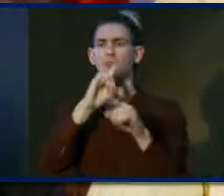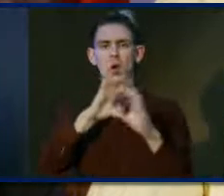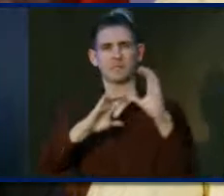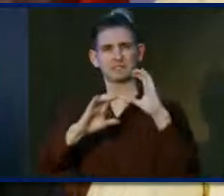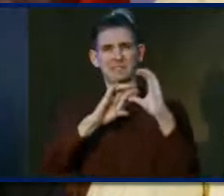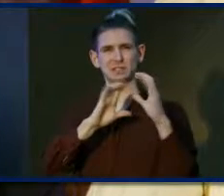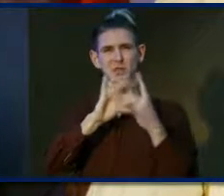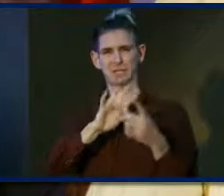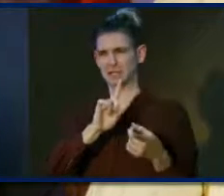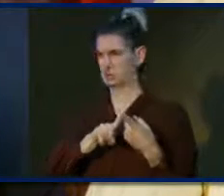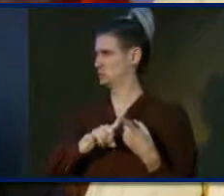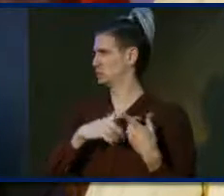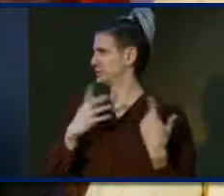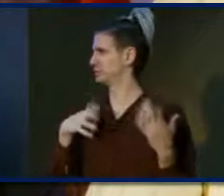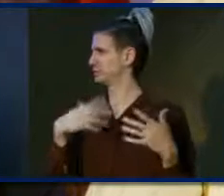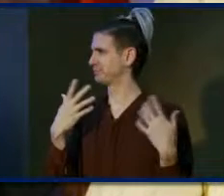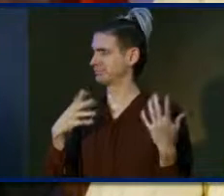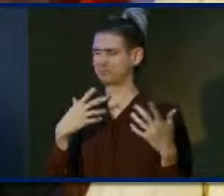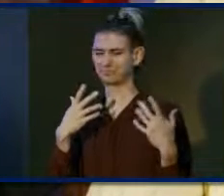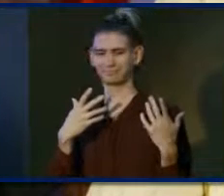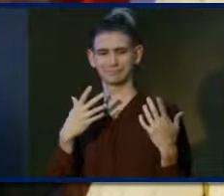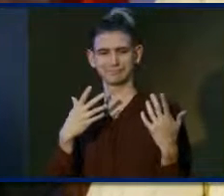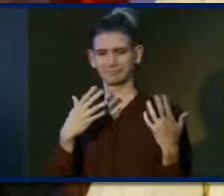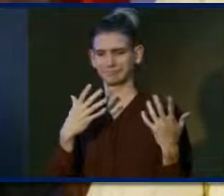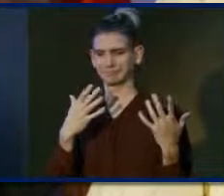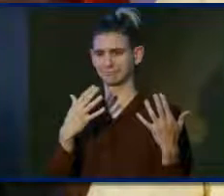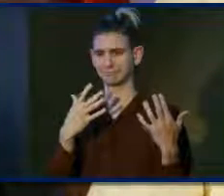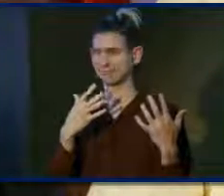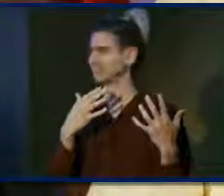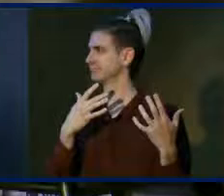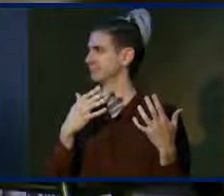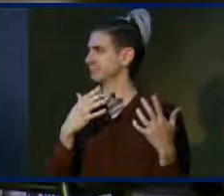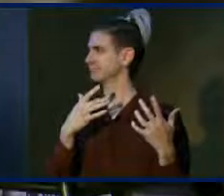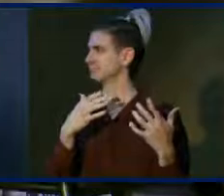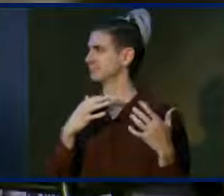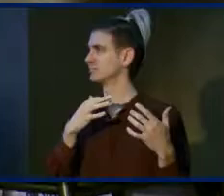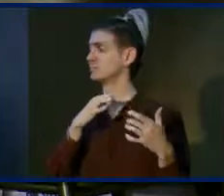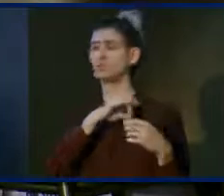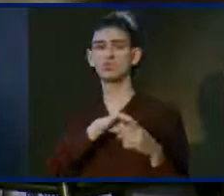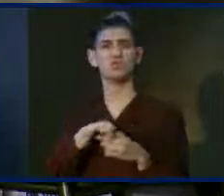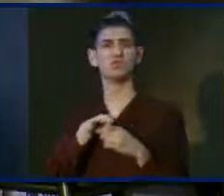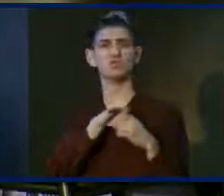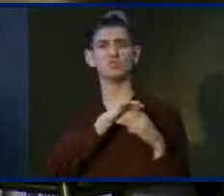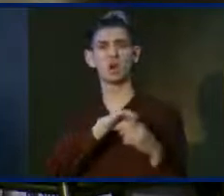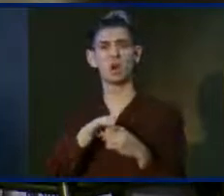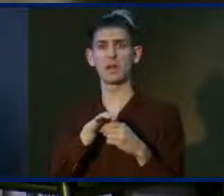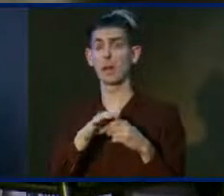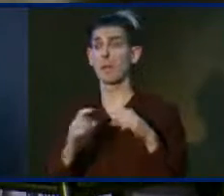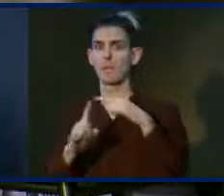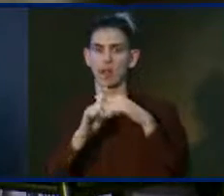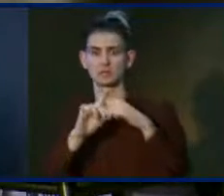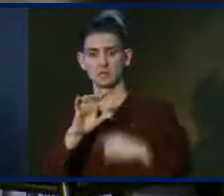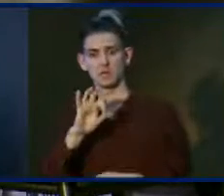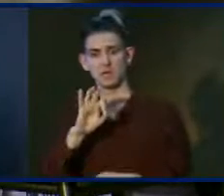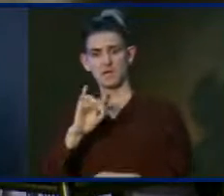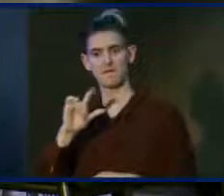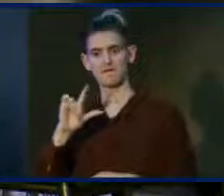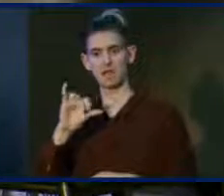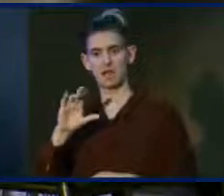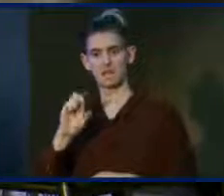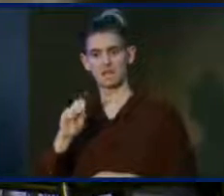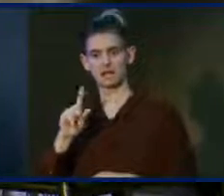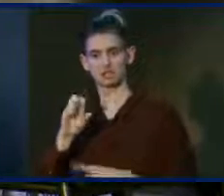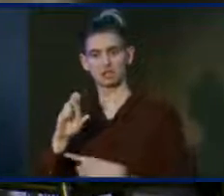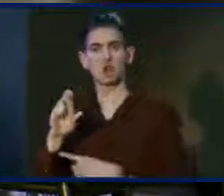somehow elevate. And I think it's, you know, there has to obviously be a conversation about the filibuster. Very